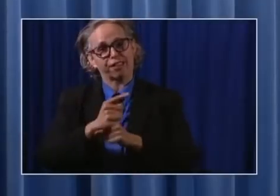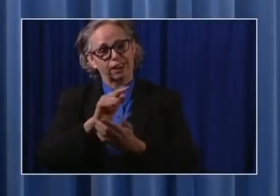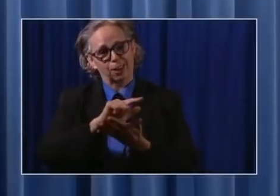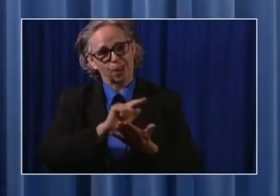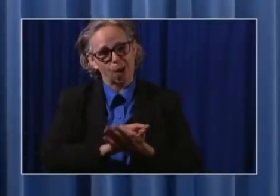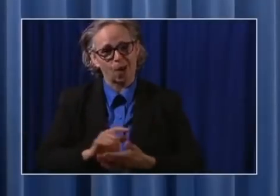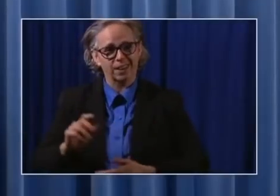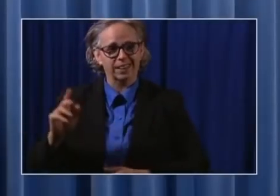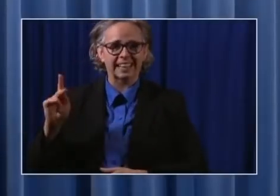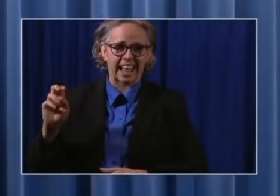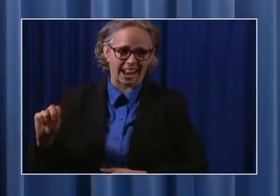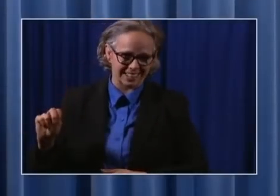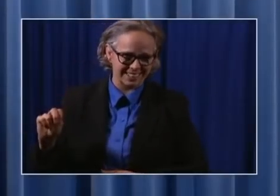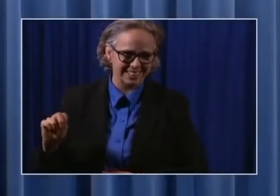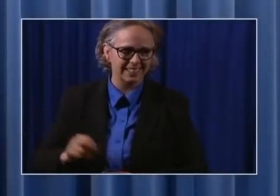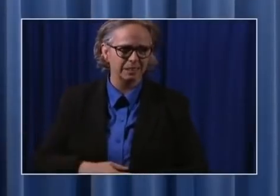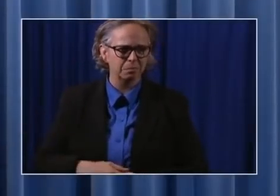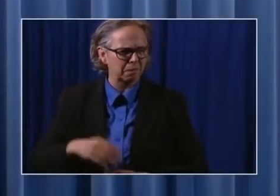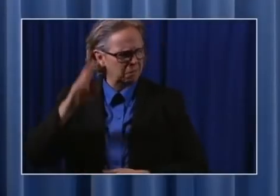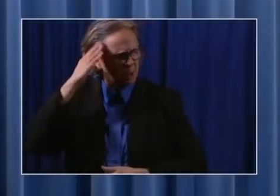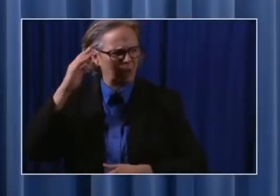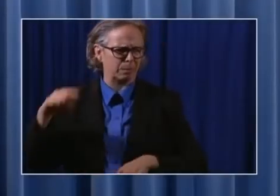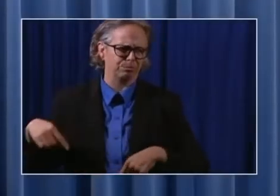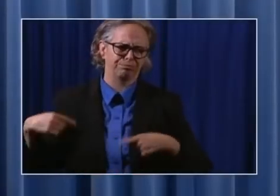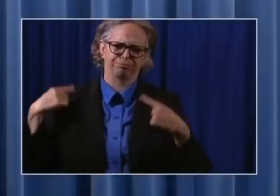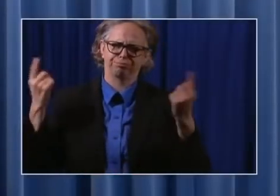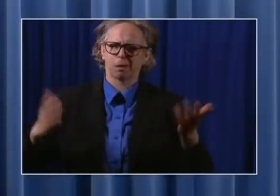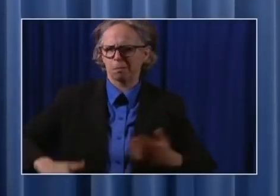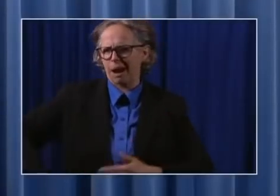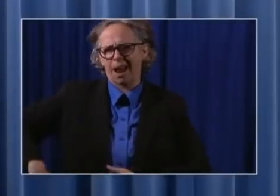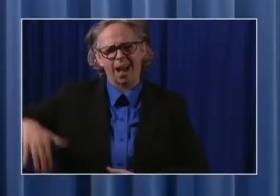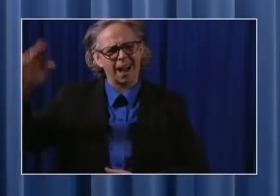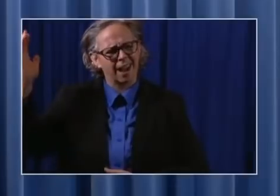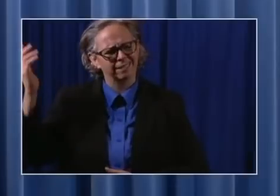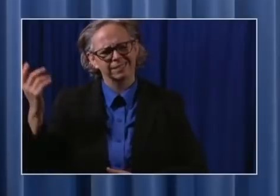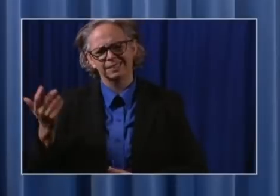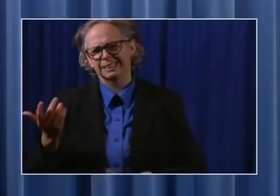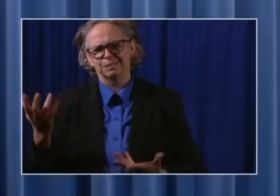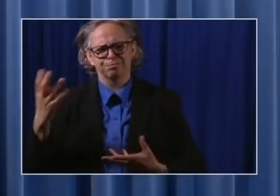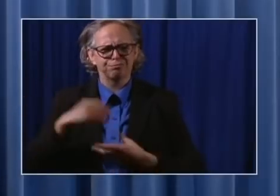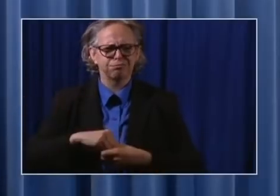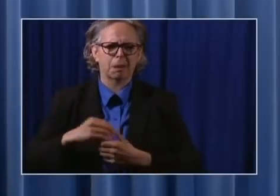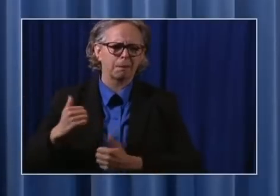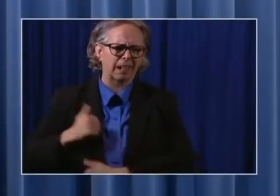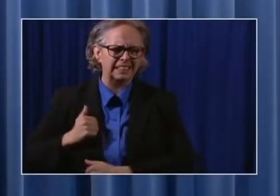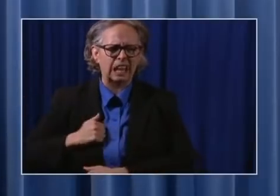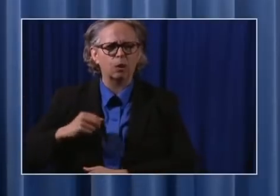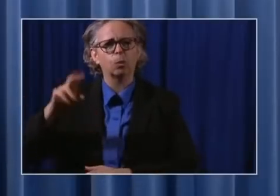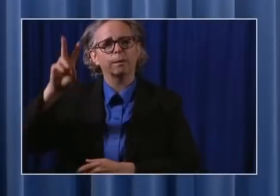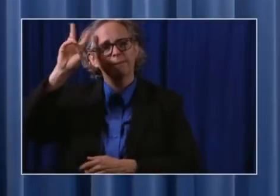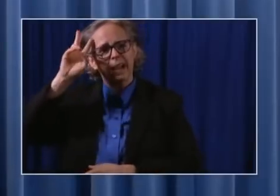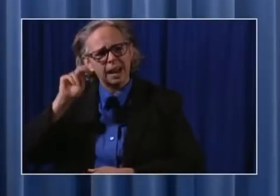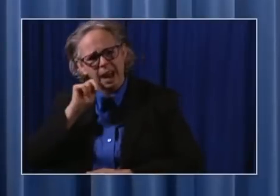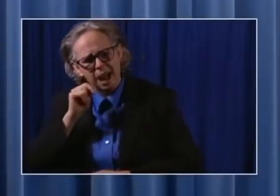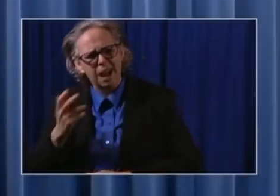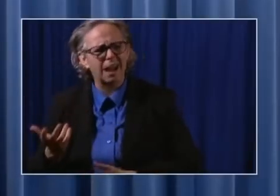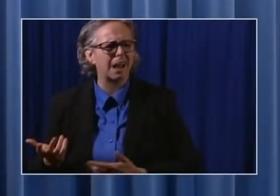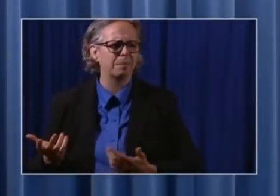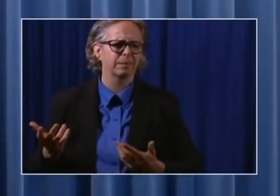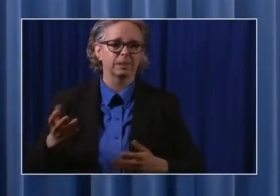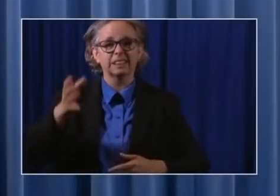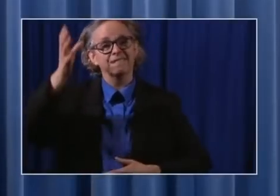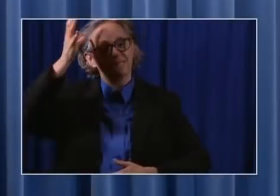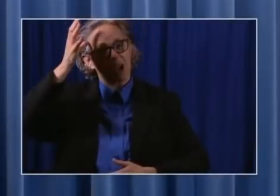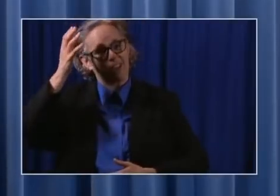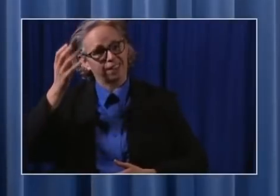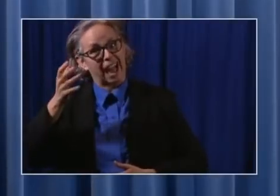home builder, served in Vietnam. I was a CB in Vietnam, father and grandfather.